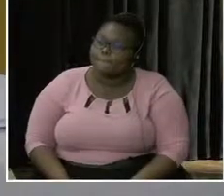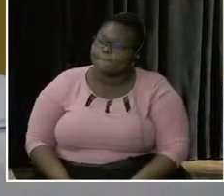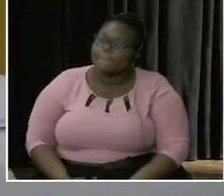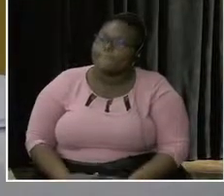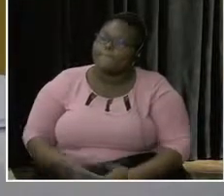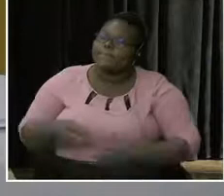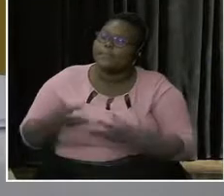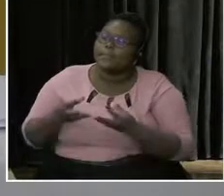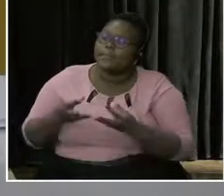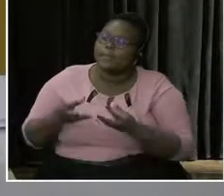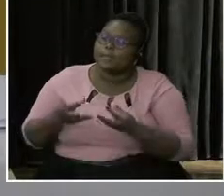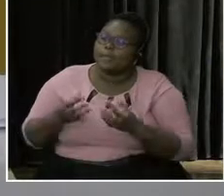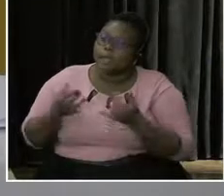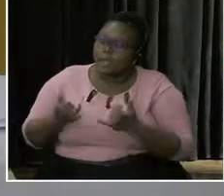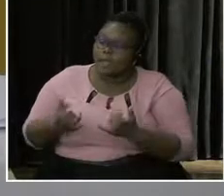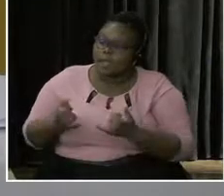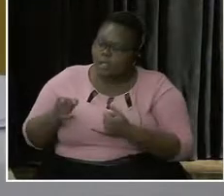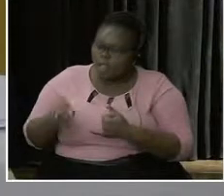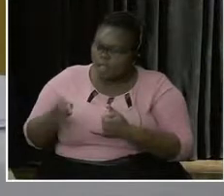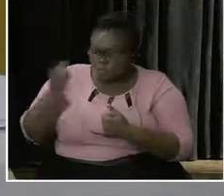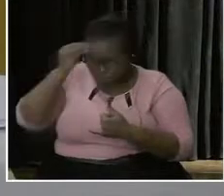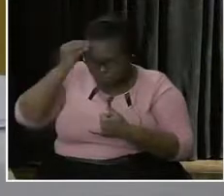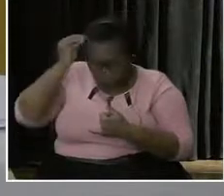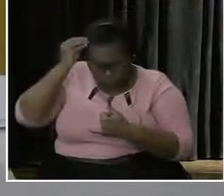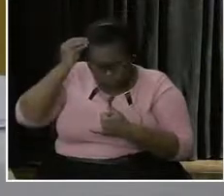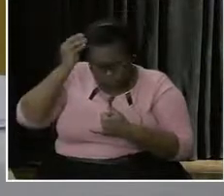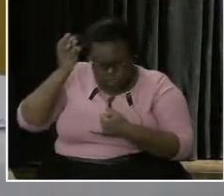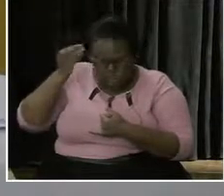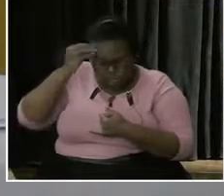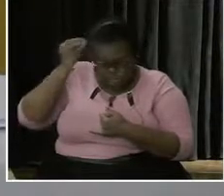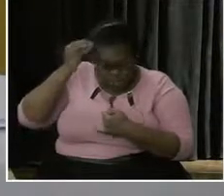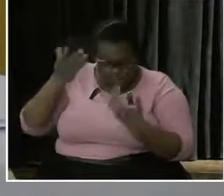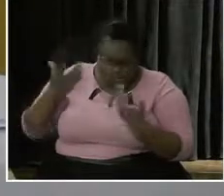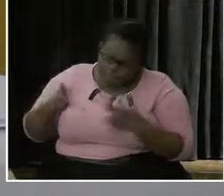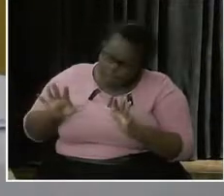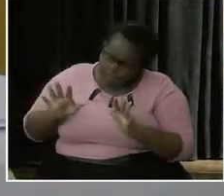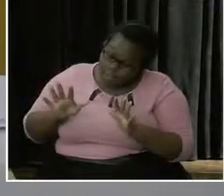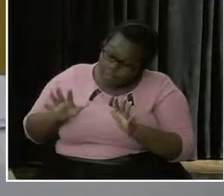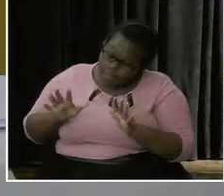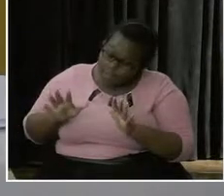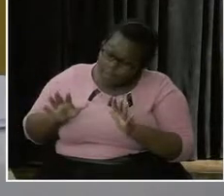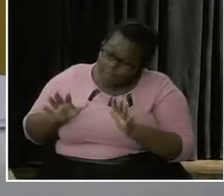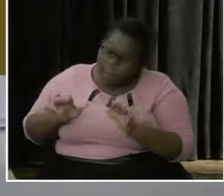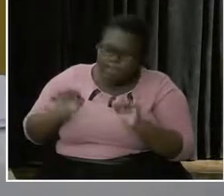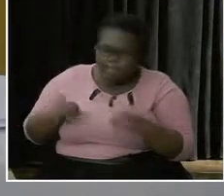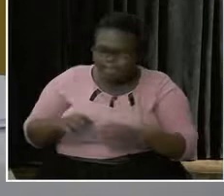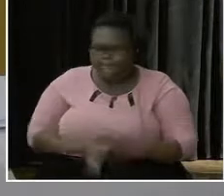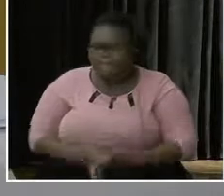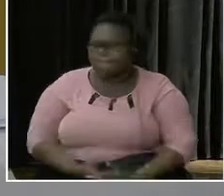The item is for noting. Is this noted, councillors? Noted.